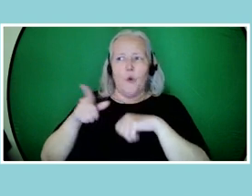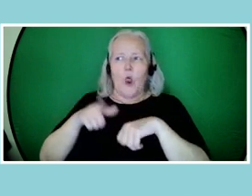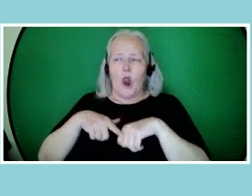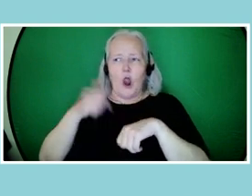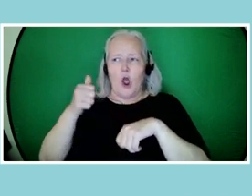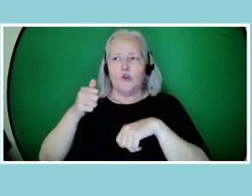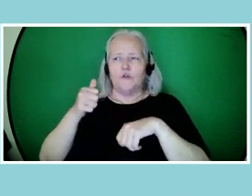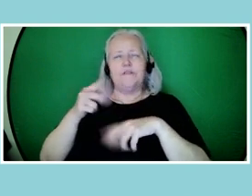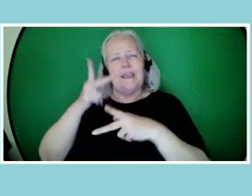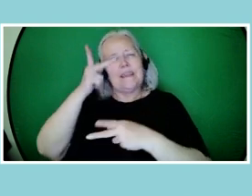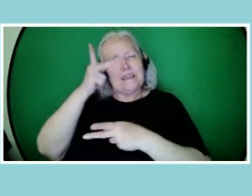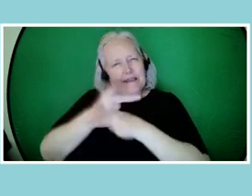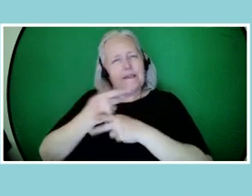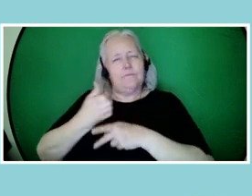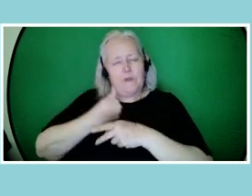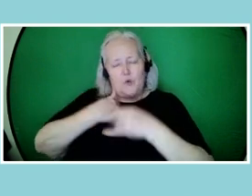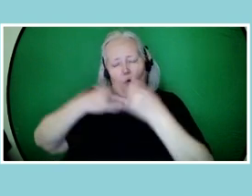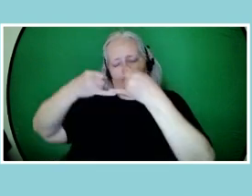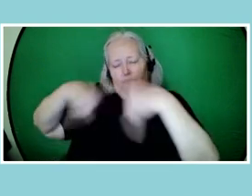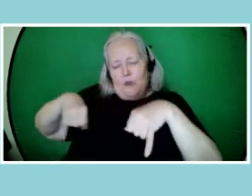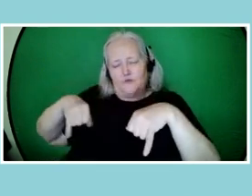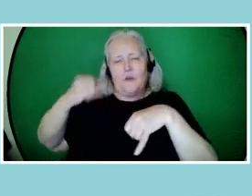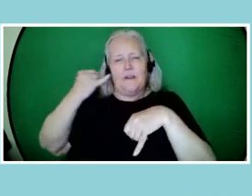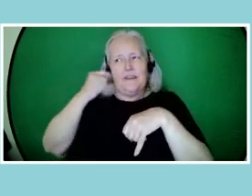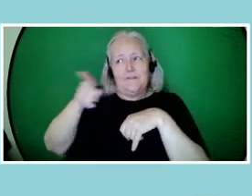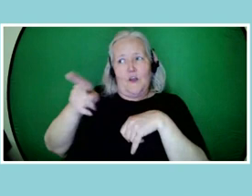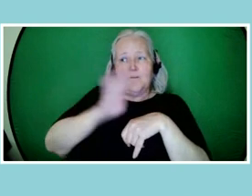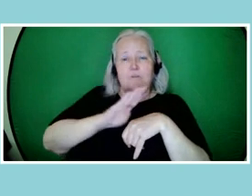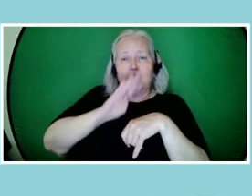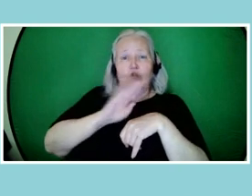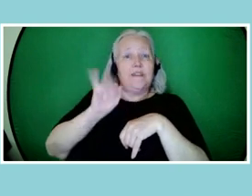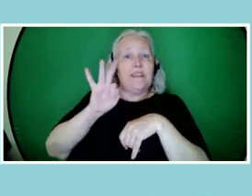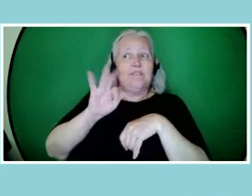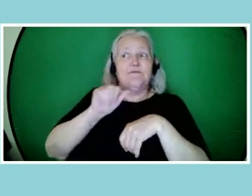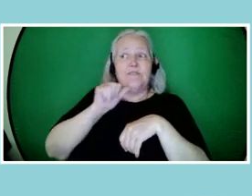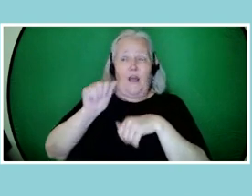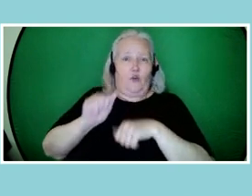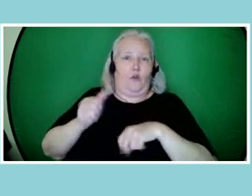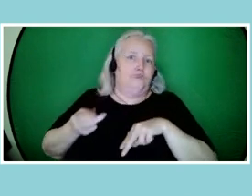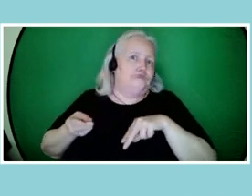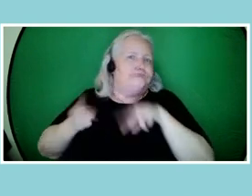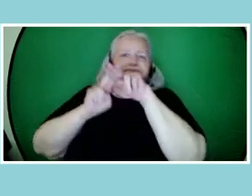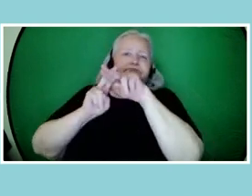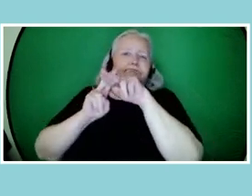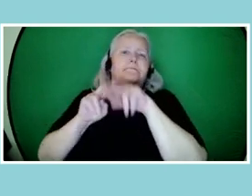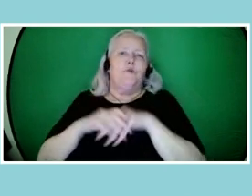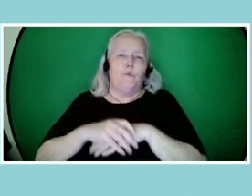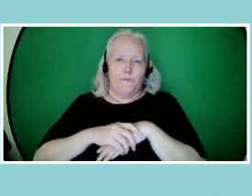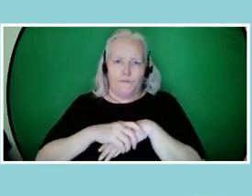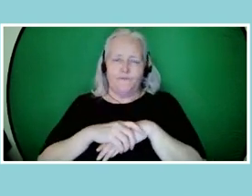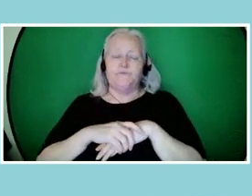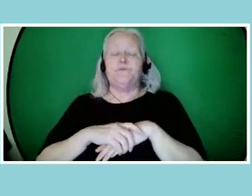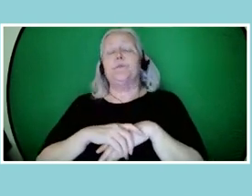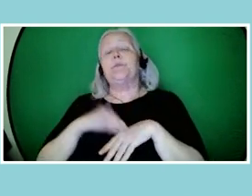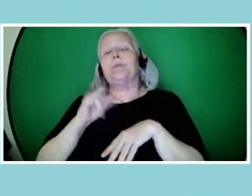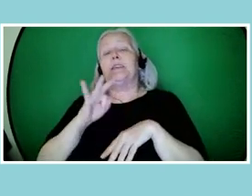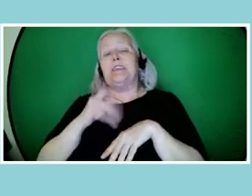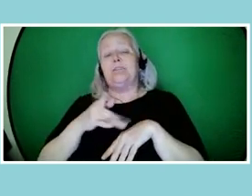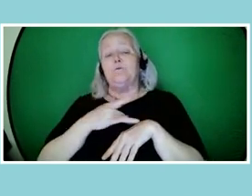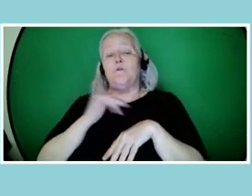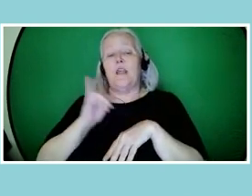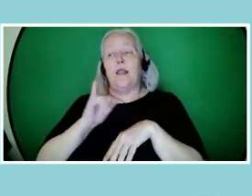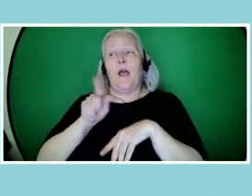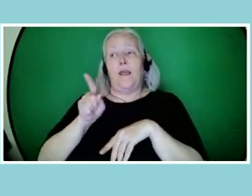boundaries when somebody is frustrated, otherwise things can spiral. if you feel like somebody is trying to manipulate